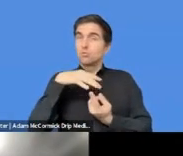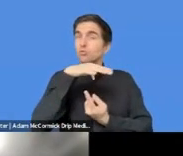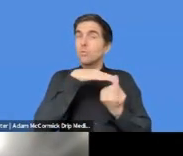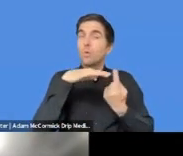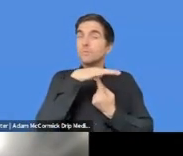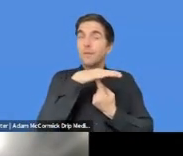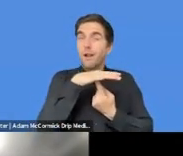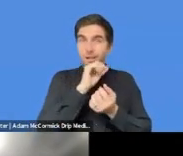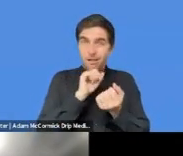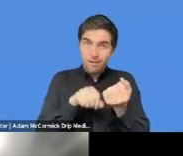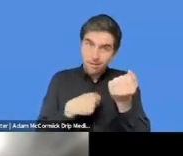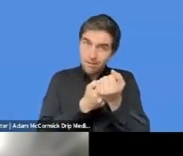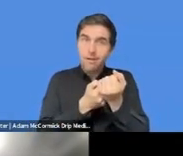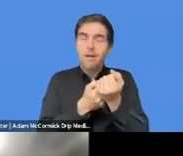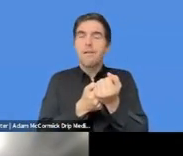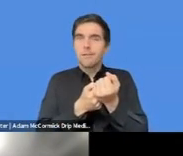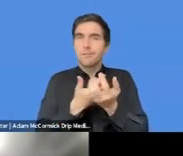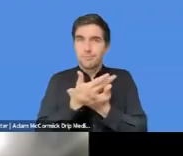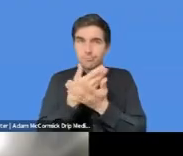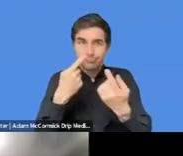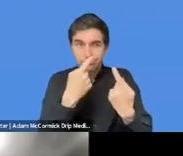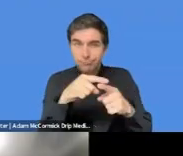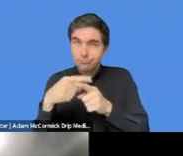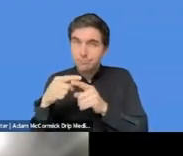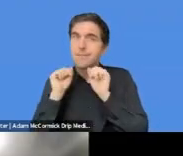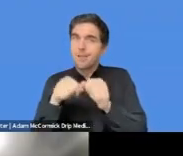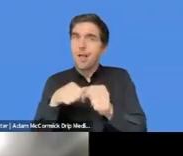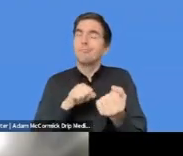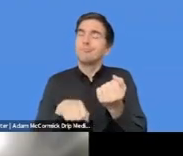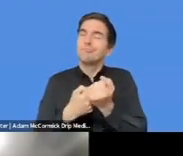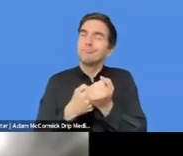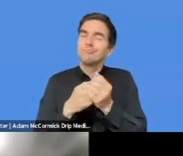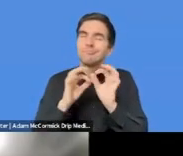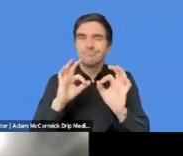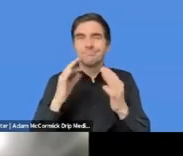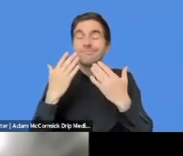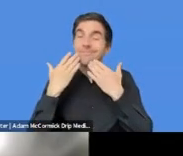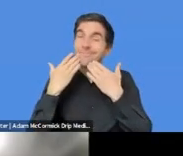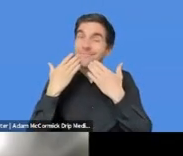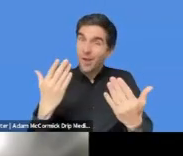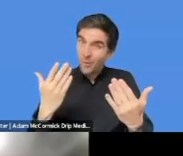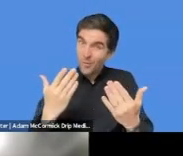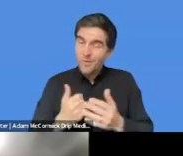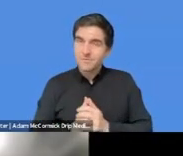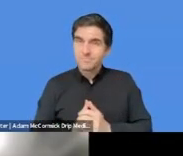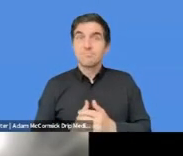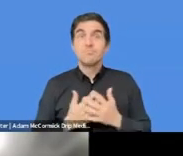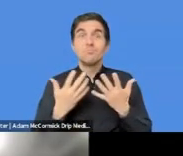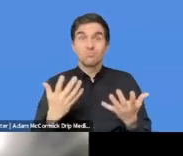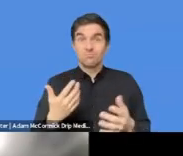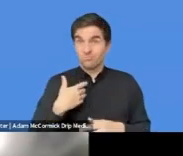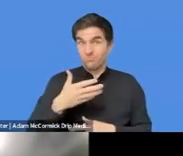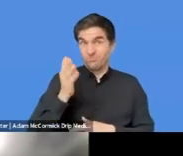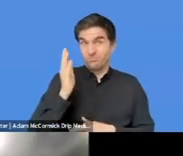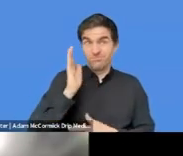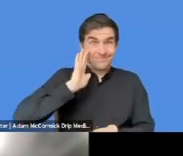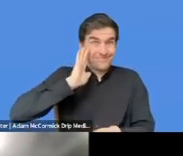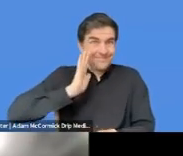how social protection service delivery is helping our beneficiaries at the community level.